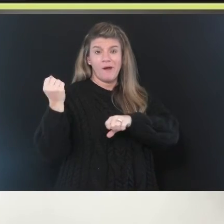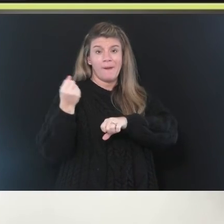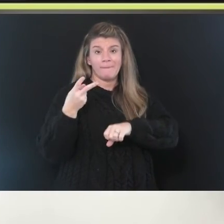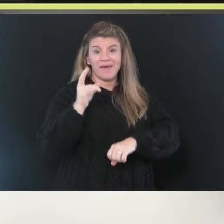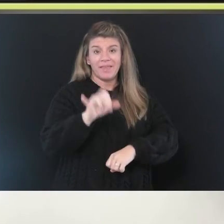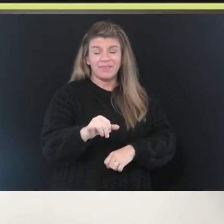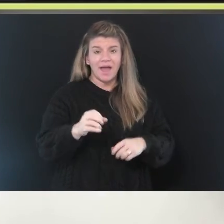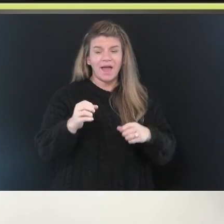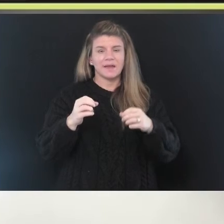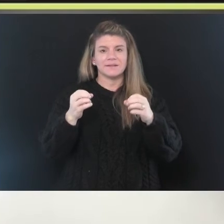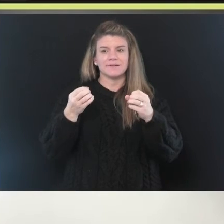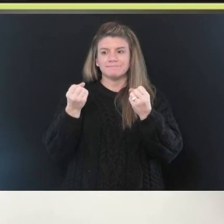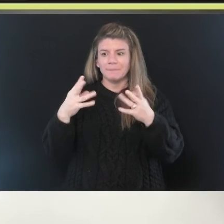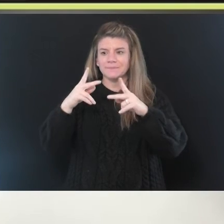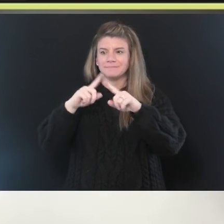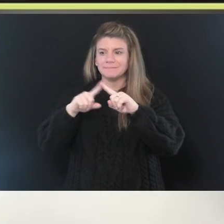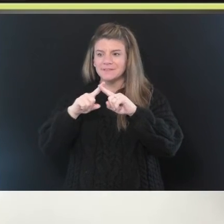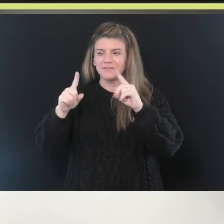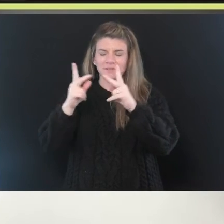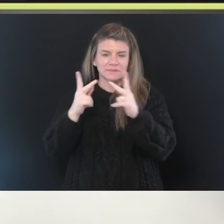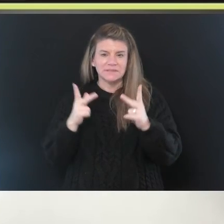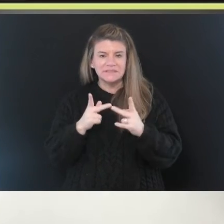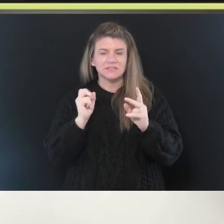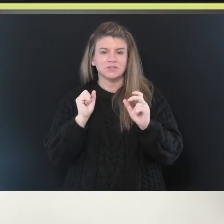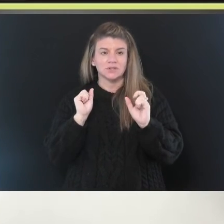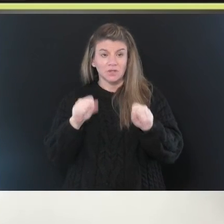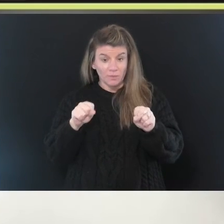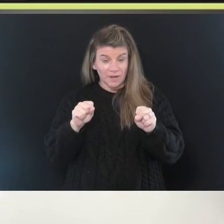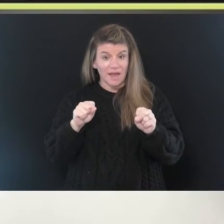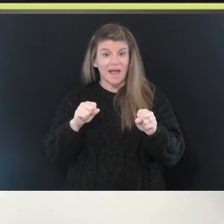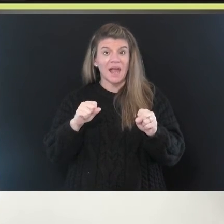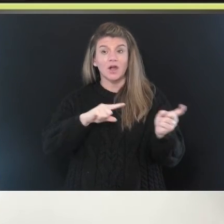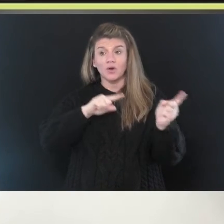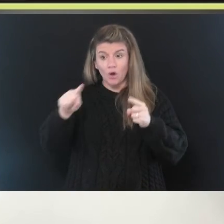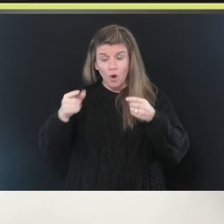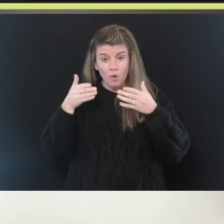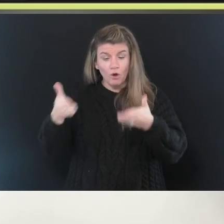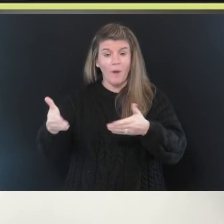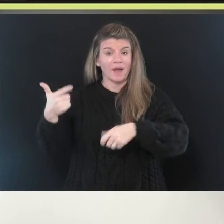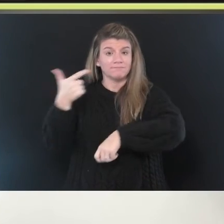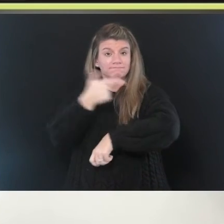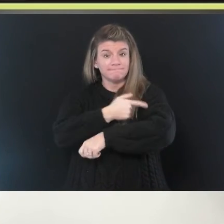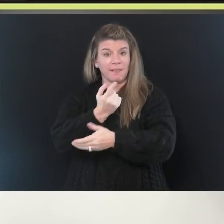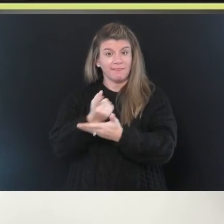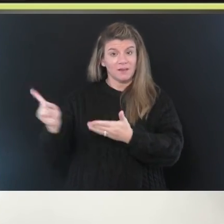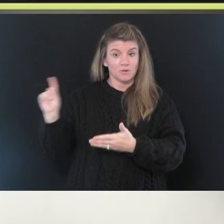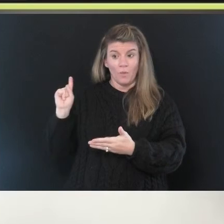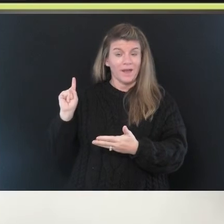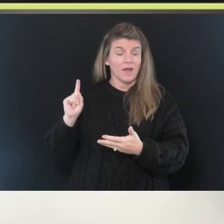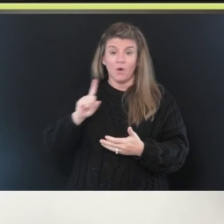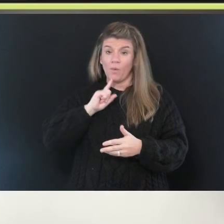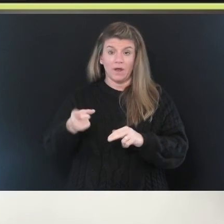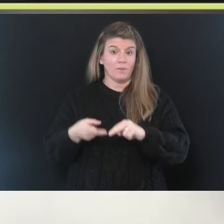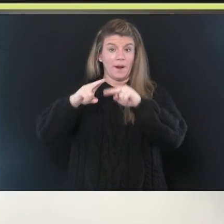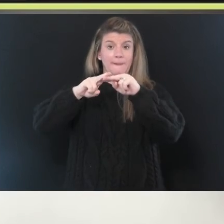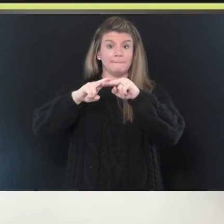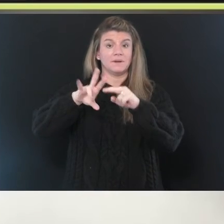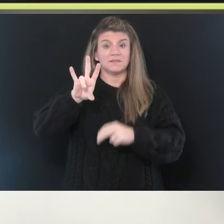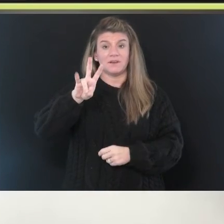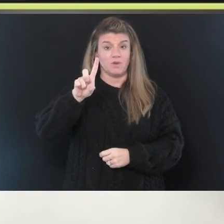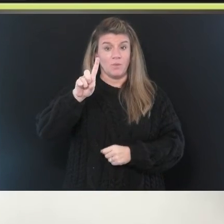number of facilities that we would be able to serve last week. Actually went up to